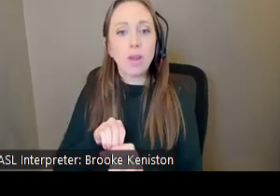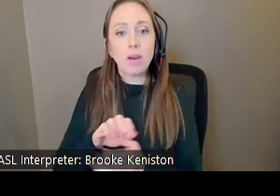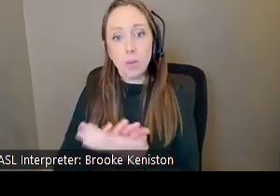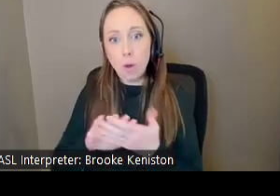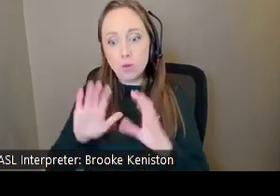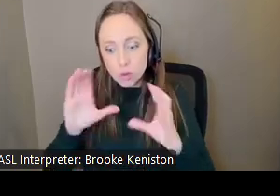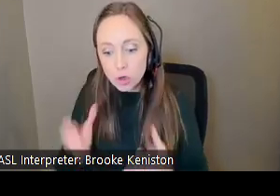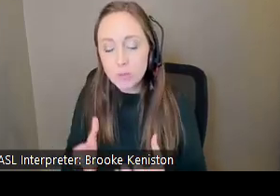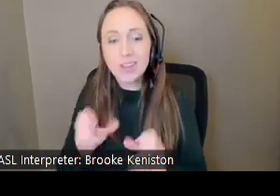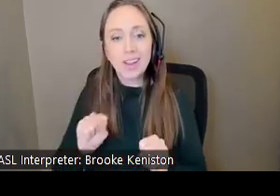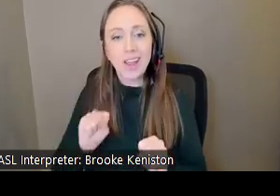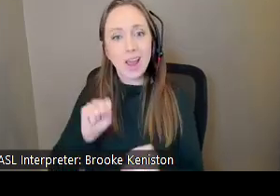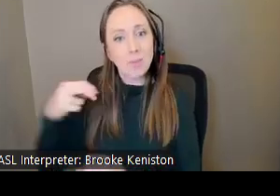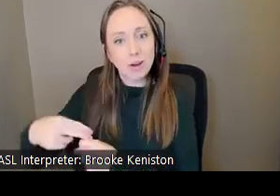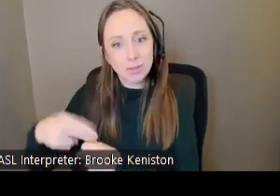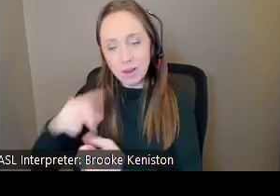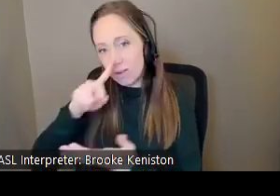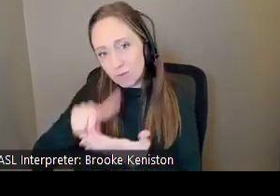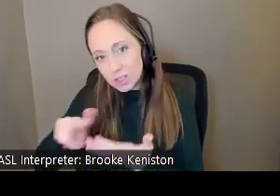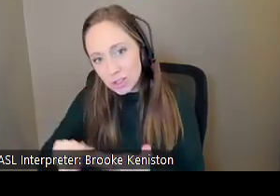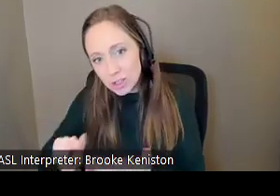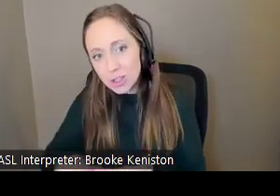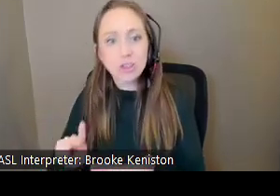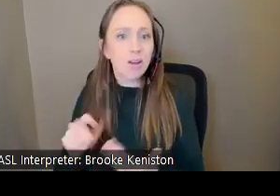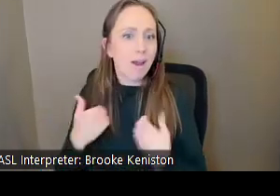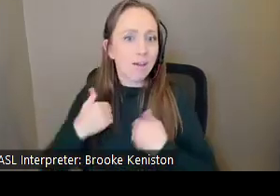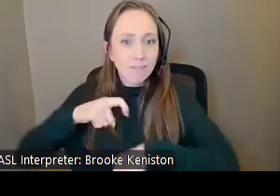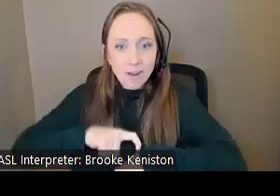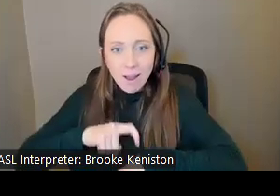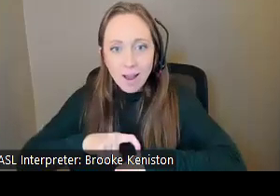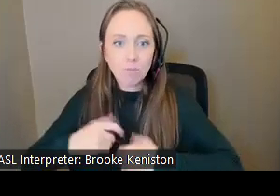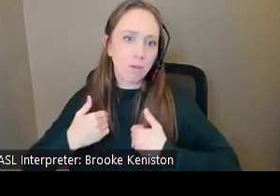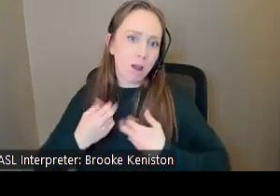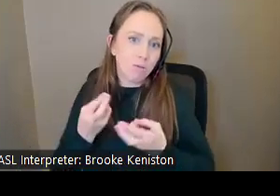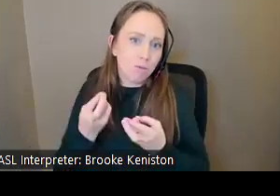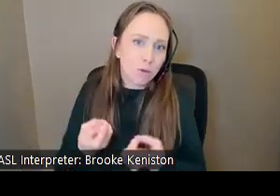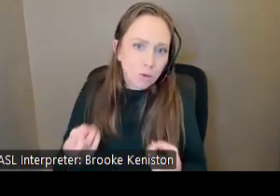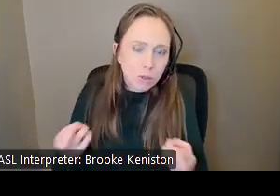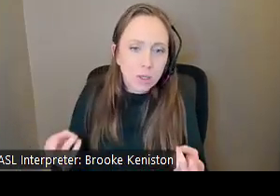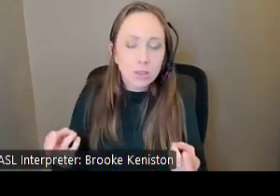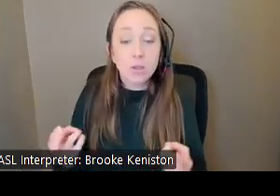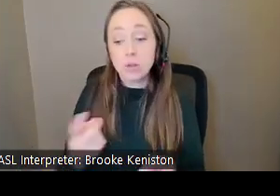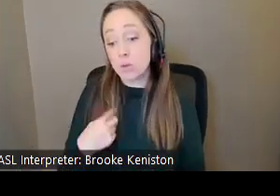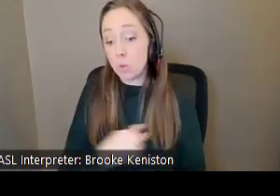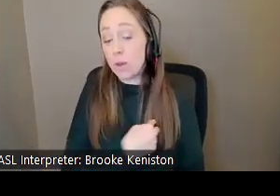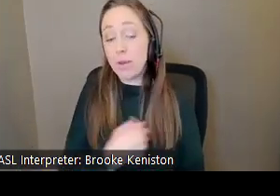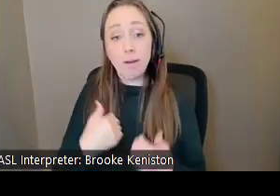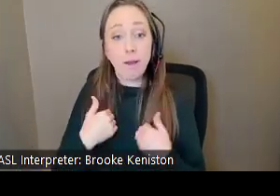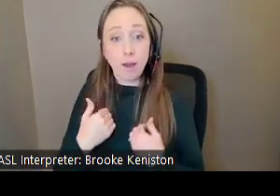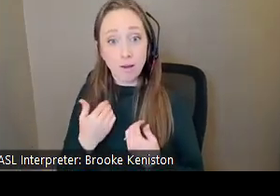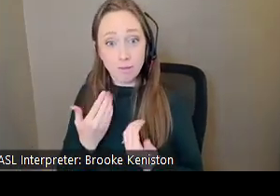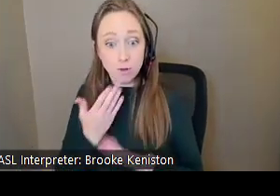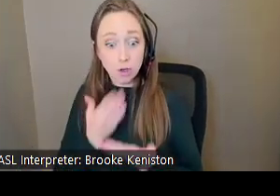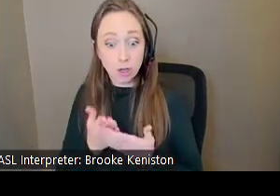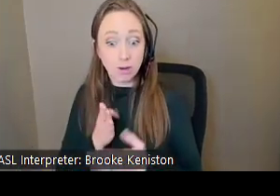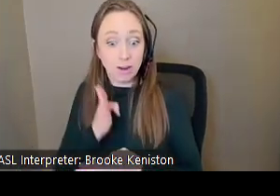on that upper middle class framework. And so there's a big disconnect between what we know as evidence-based interventions and poverty. Right? And so